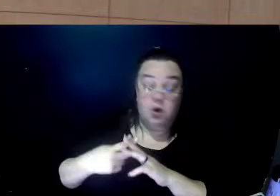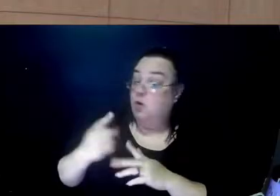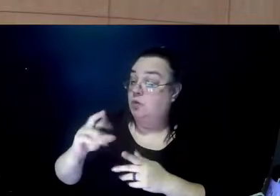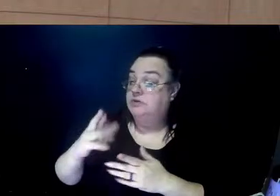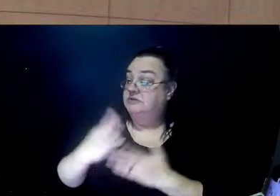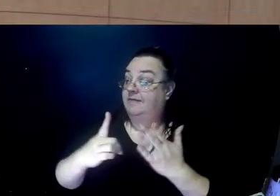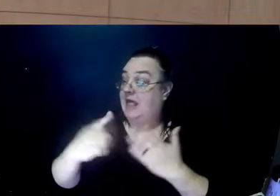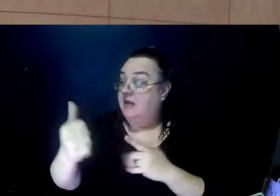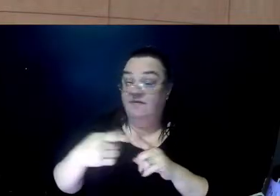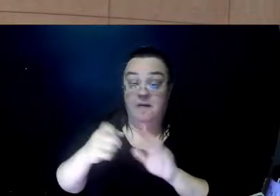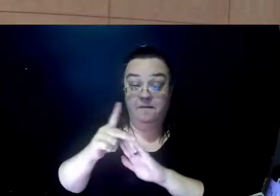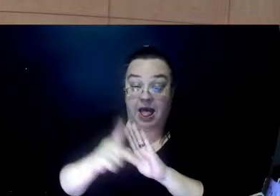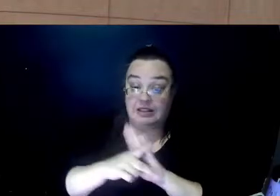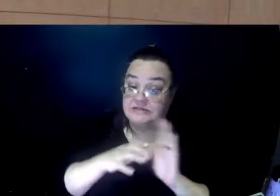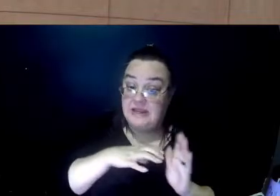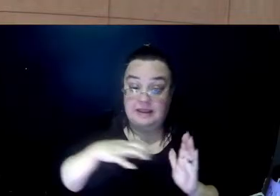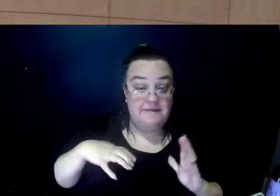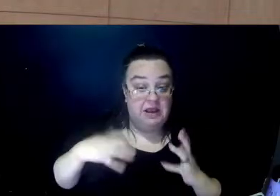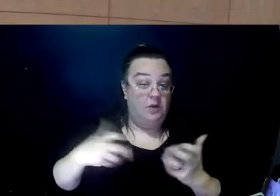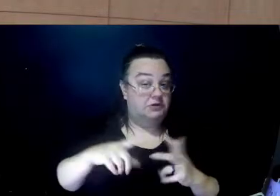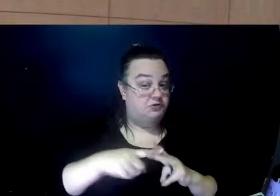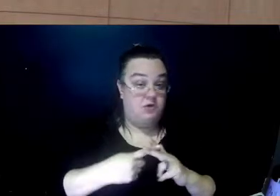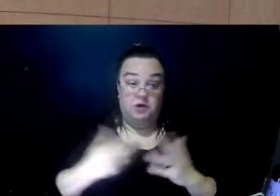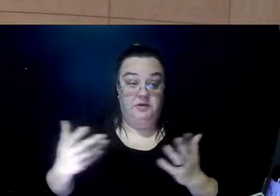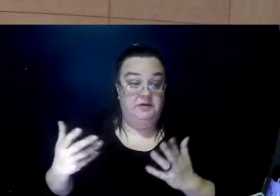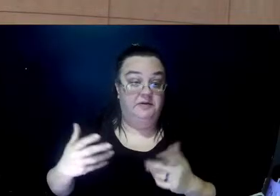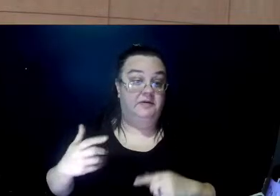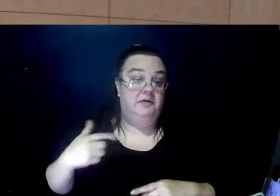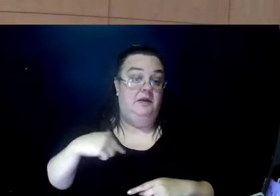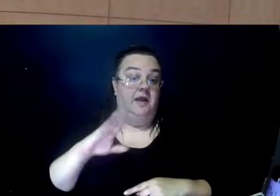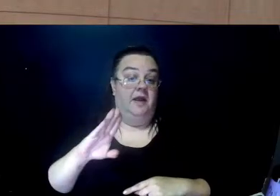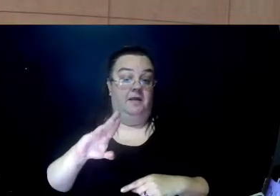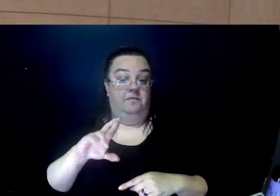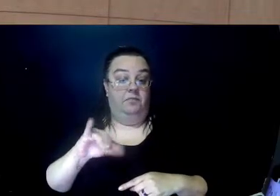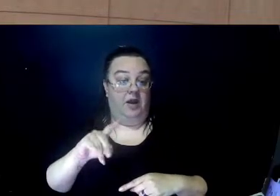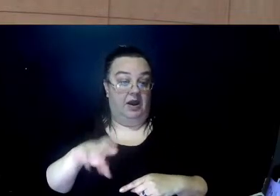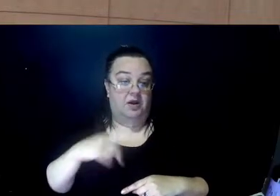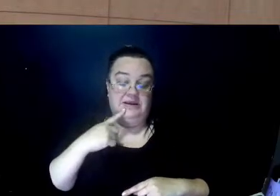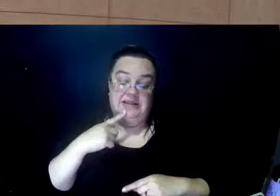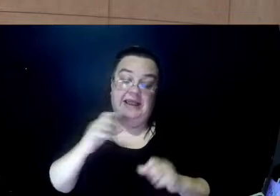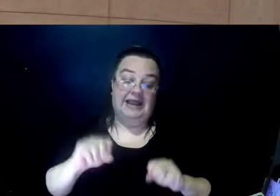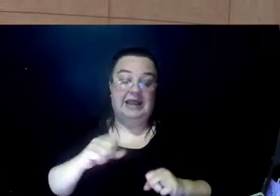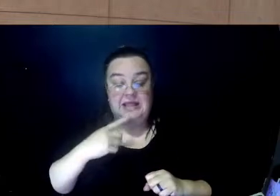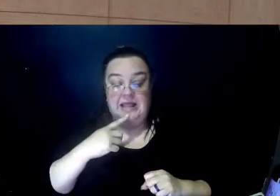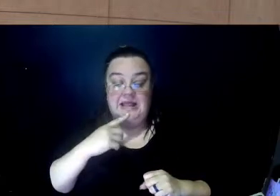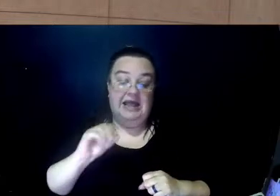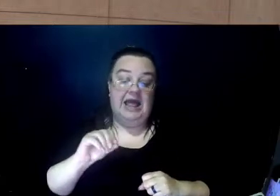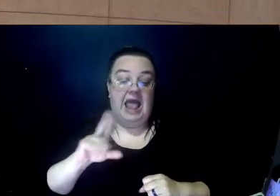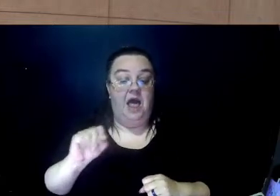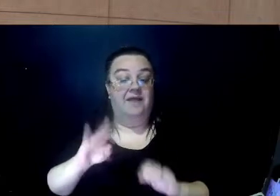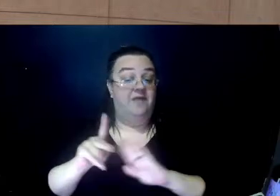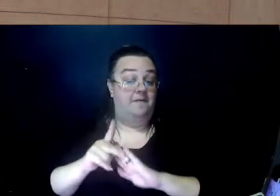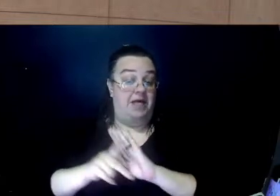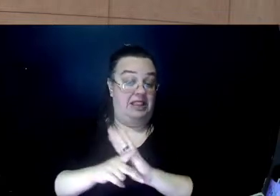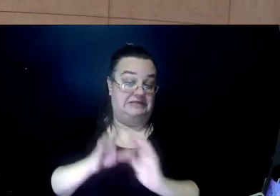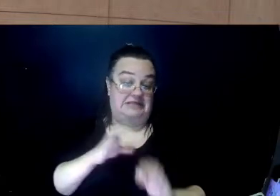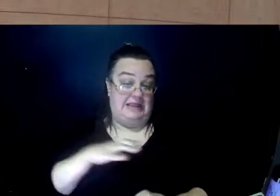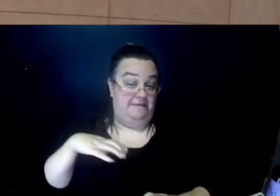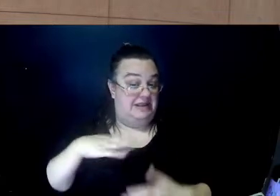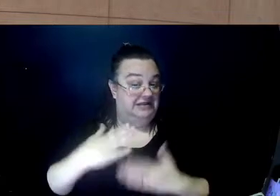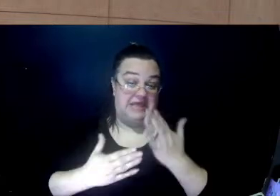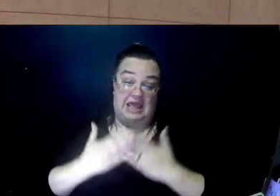the policy committee want to start? I mean, I can by saying it's kind of out of the policy committee's hands at this point.